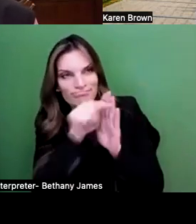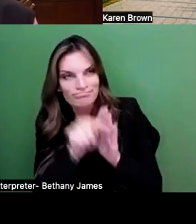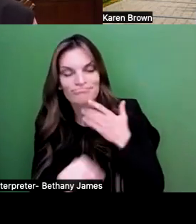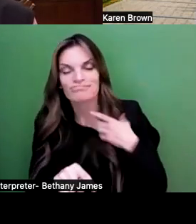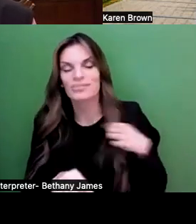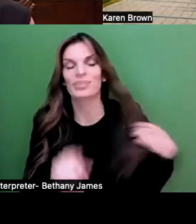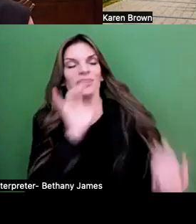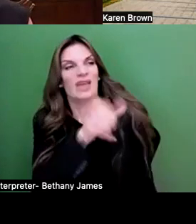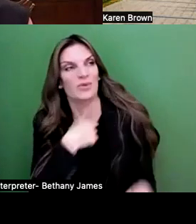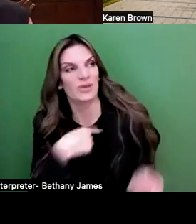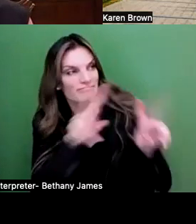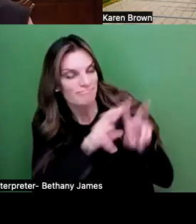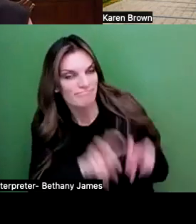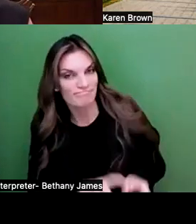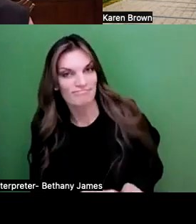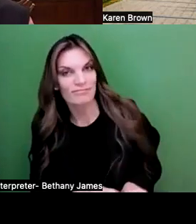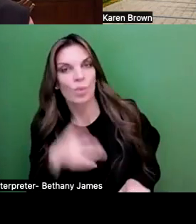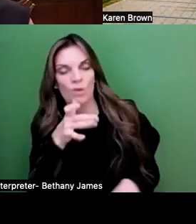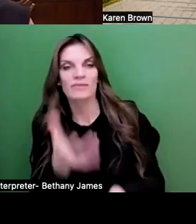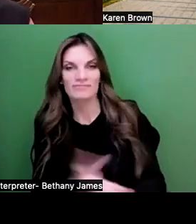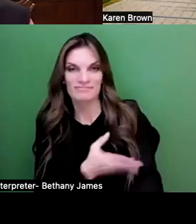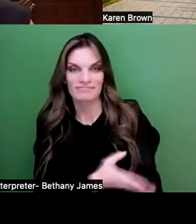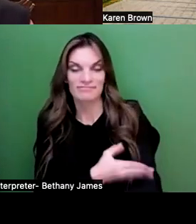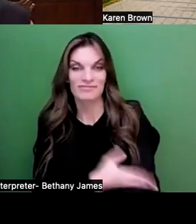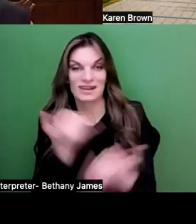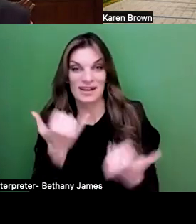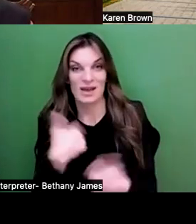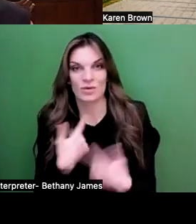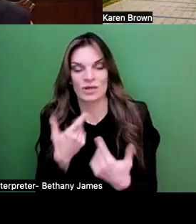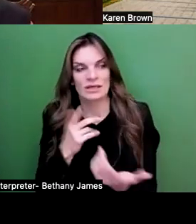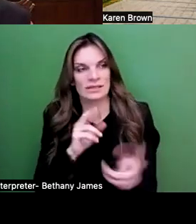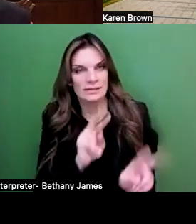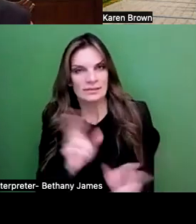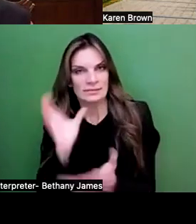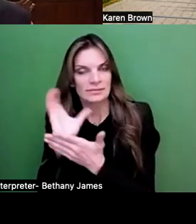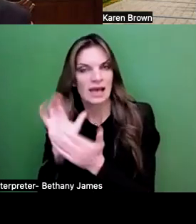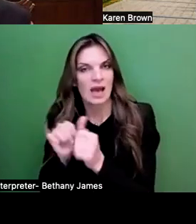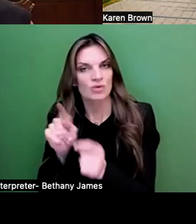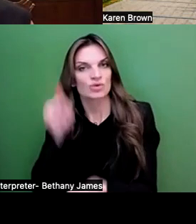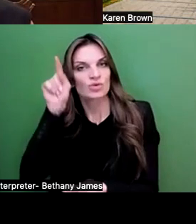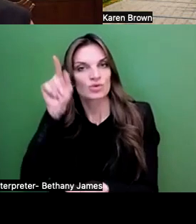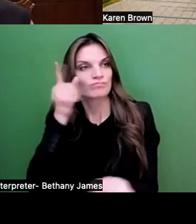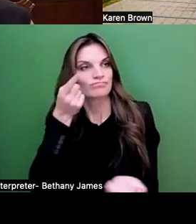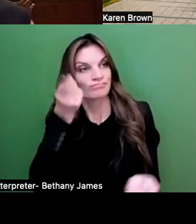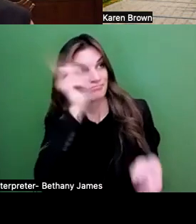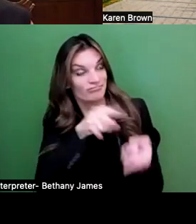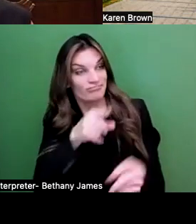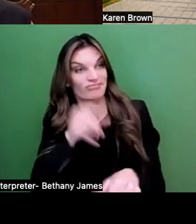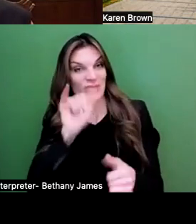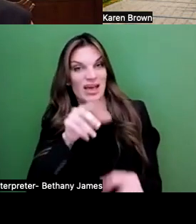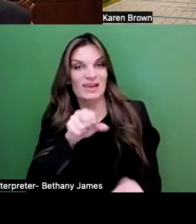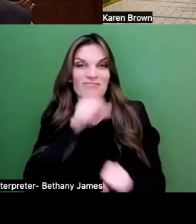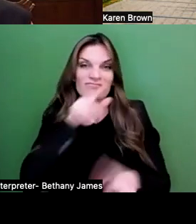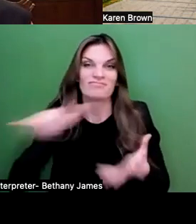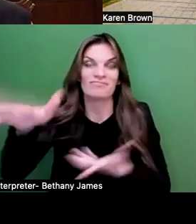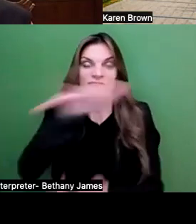grants. There's a lot of money out there to lower your carbon footprint. So we've already taken a tremendous amount